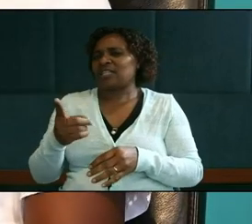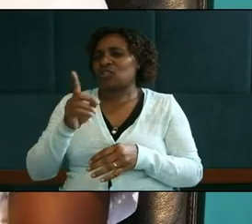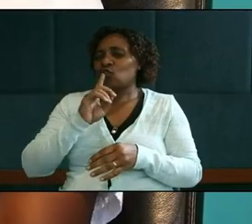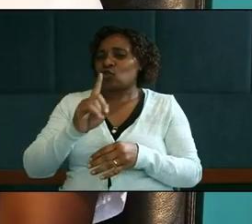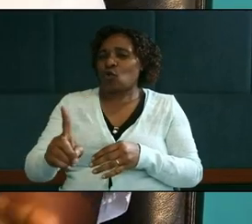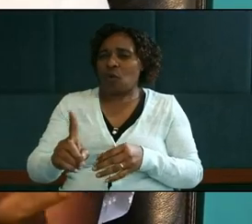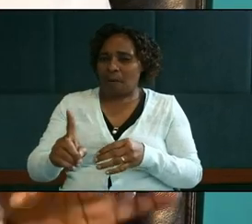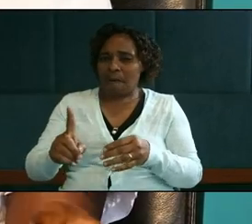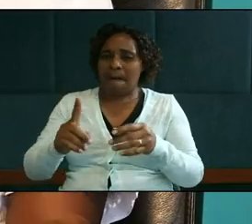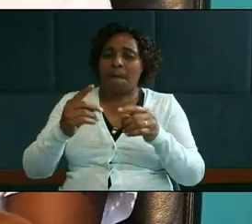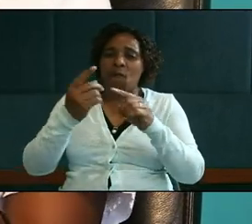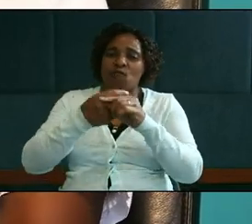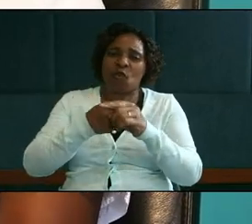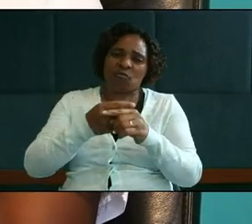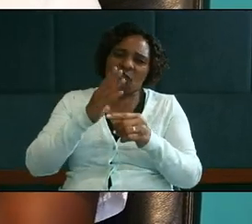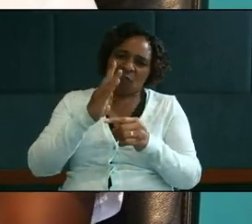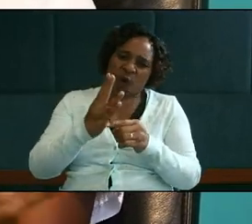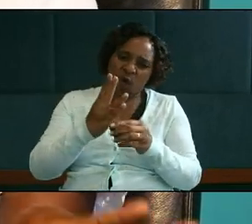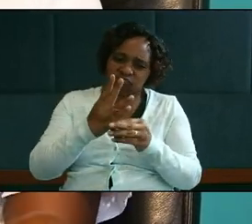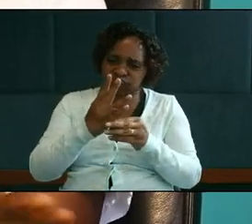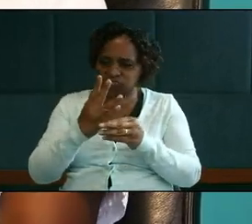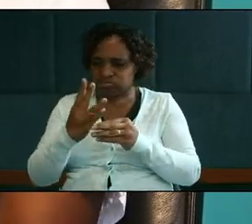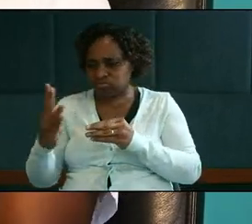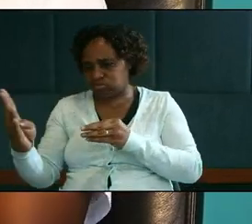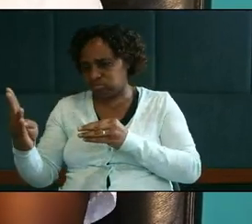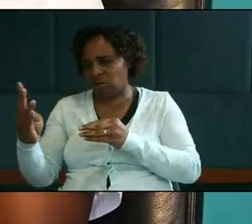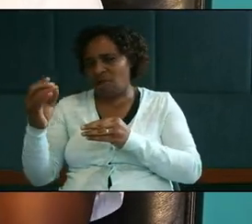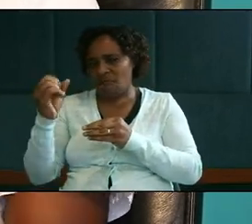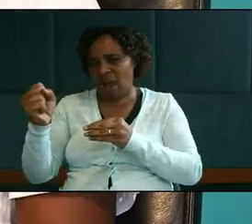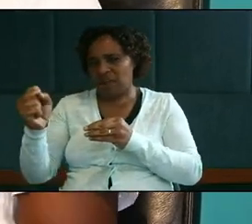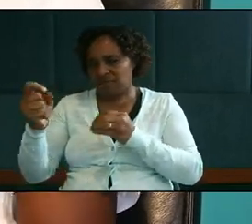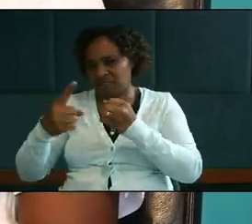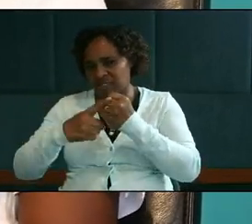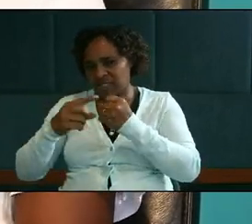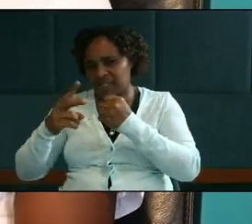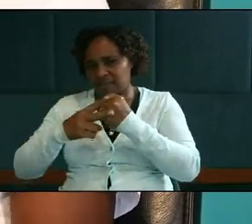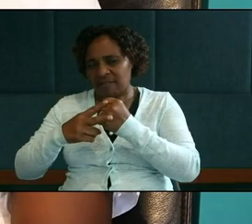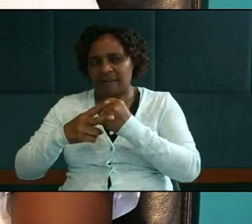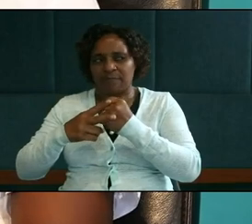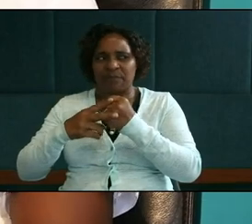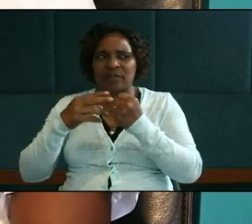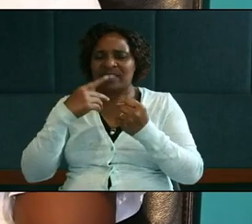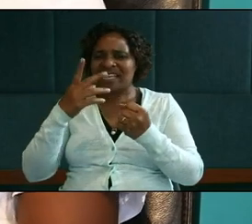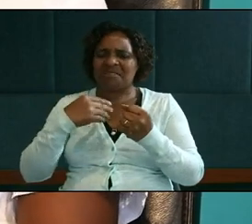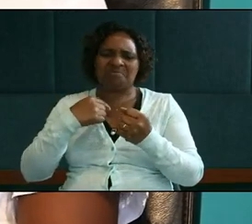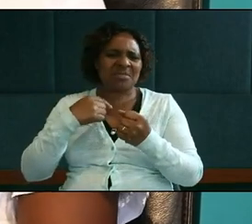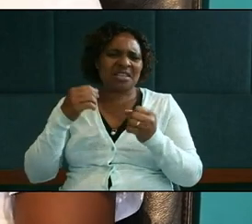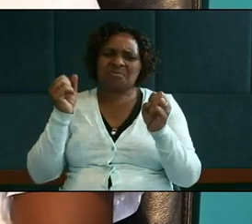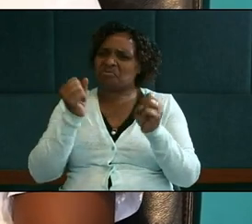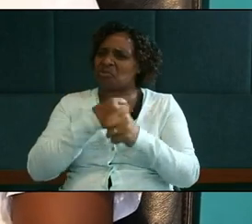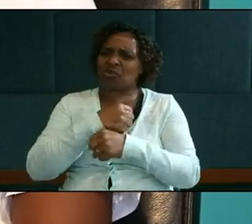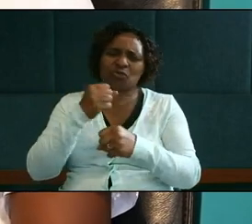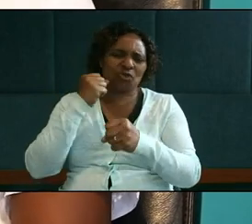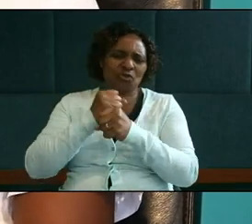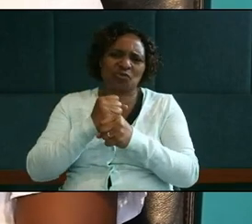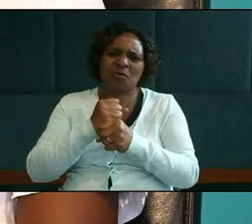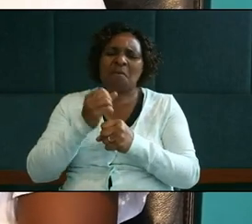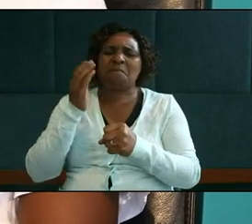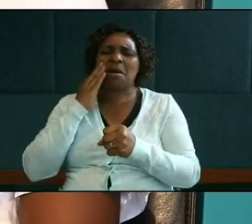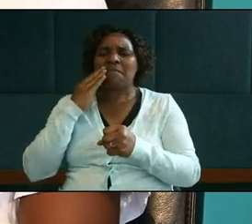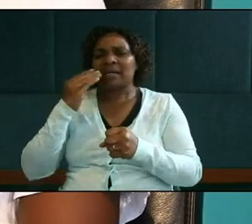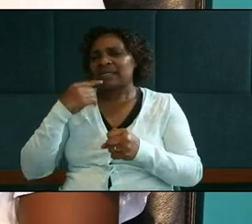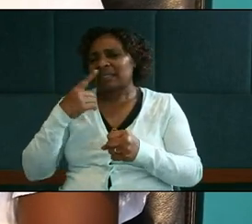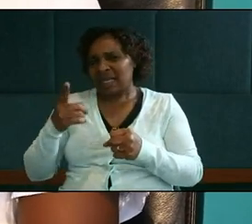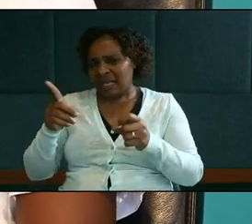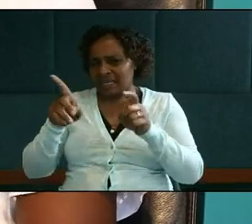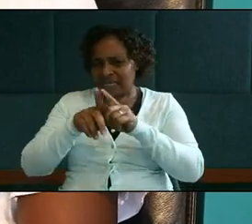But like from 4 years, 5, 6, 7, they go like, no, I cannot do that. My mommy did not